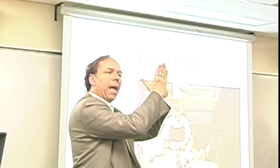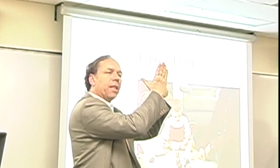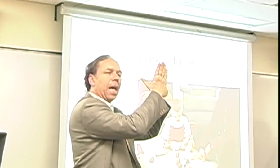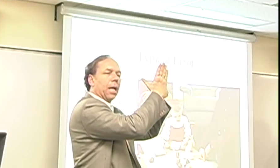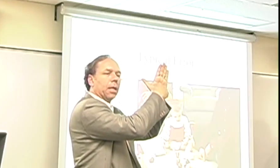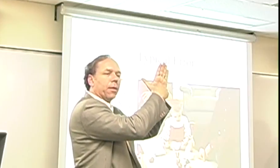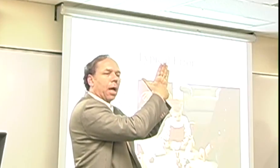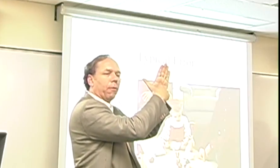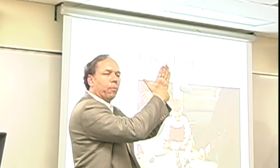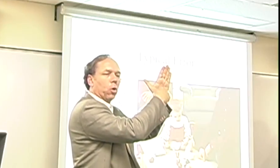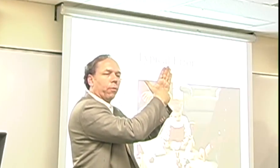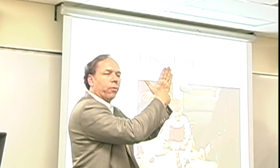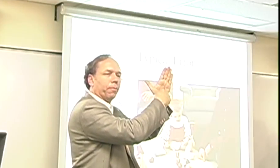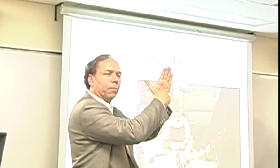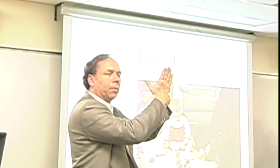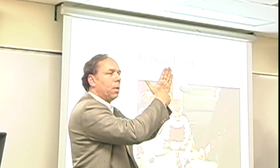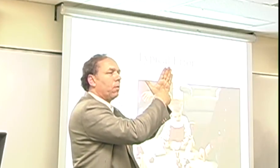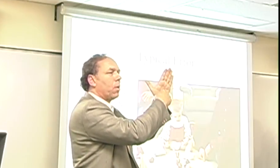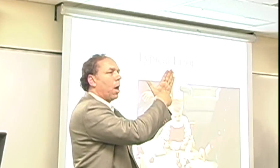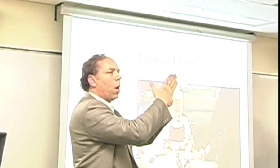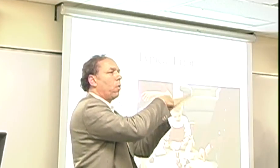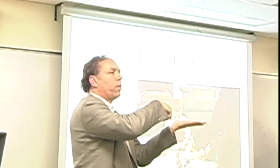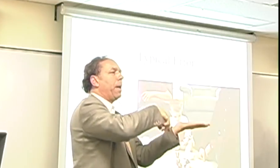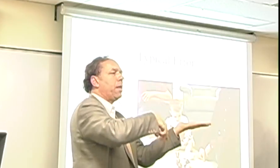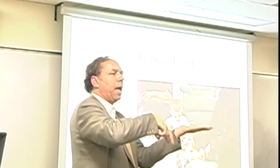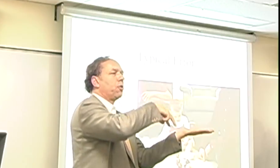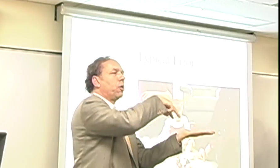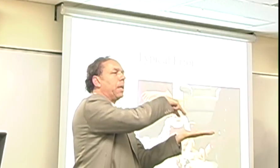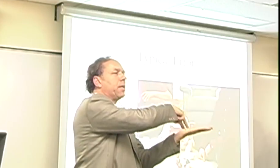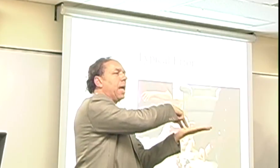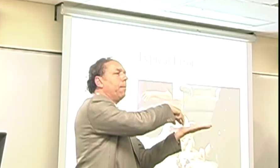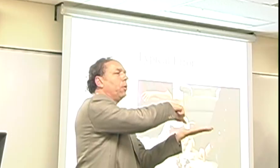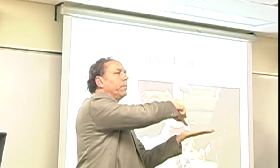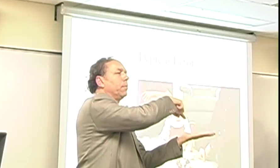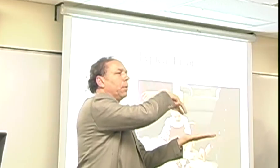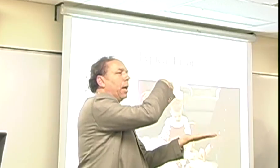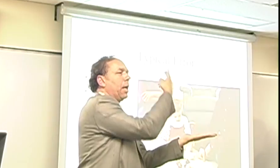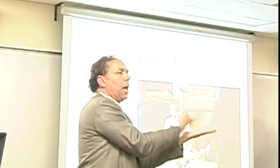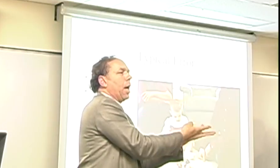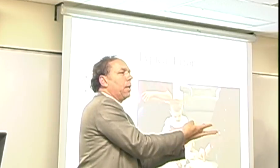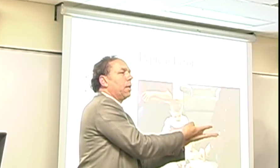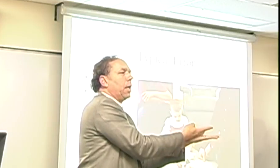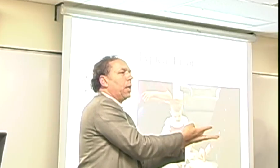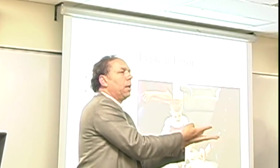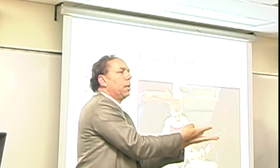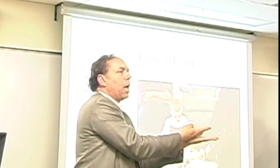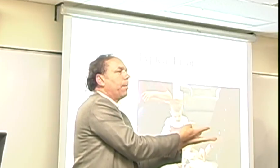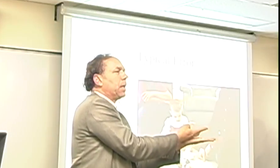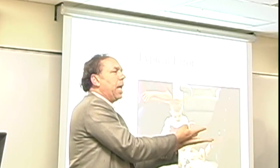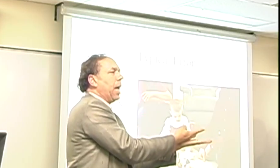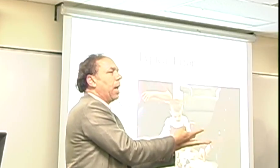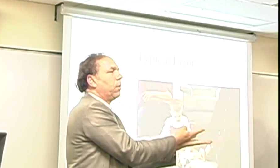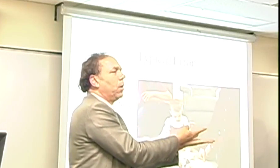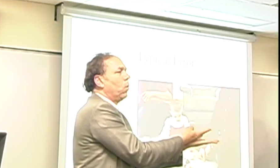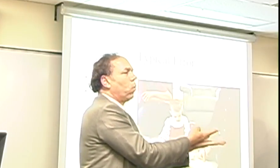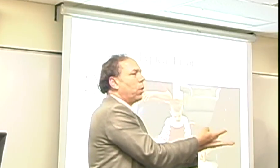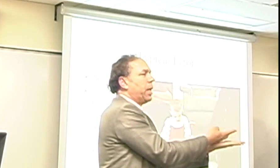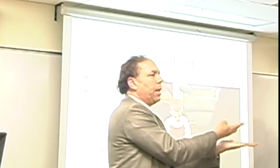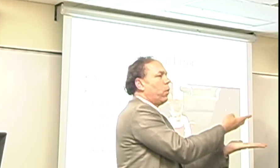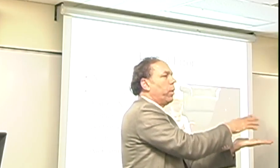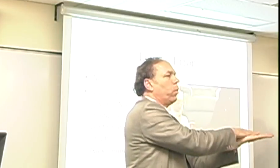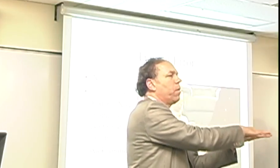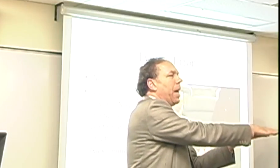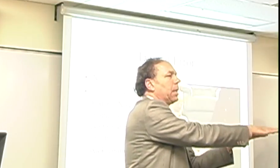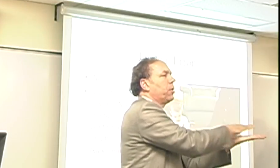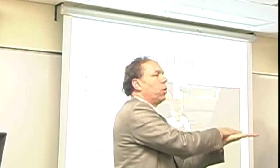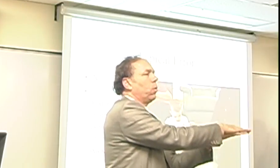the base hand itself moves. So the base hand should be stable, and the dominant hand